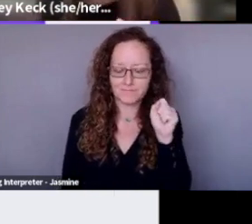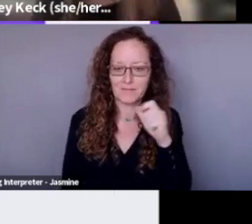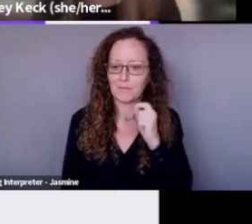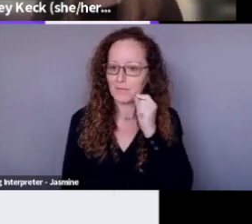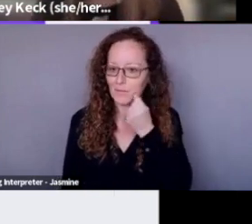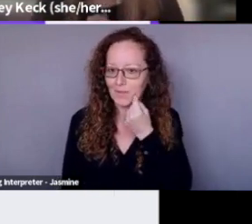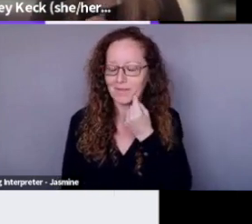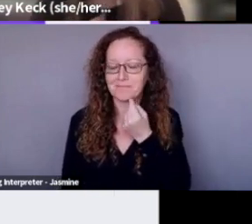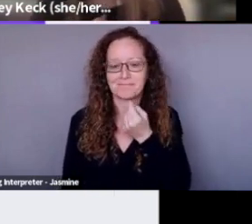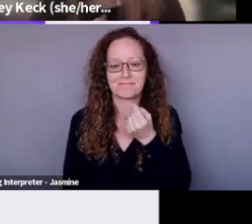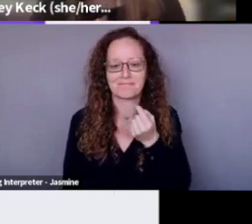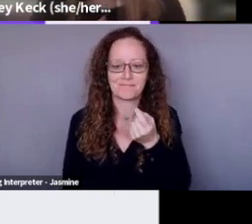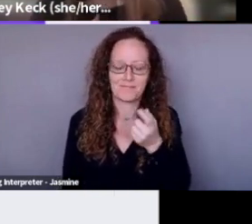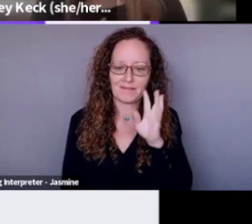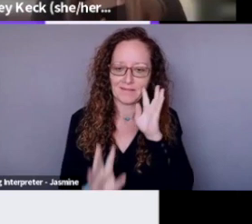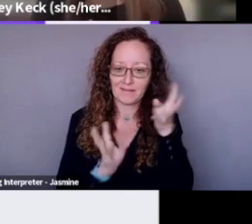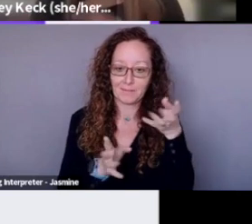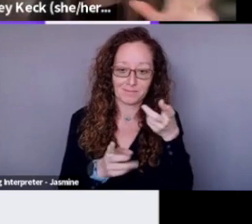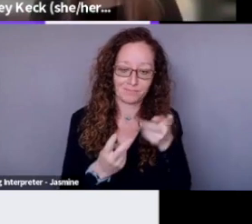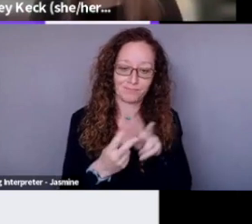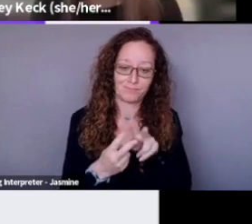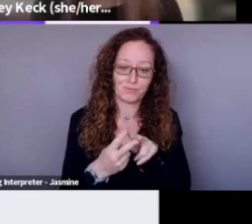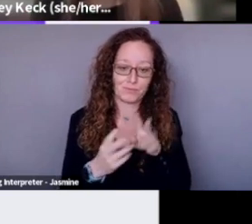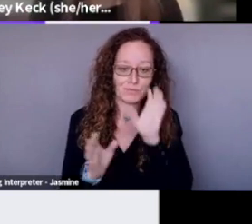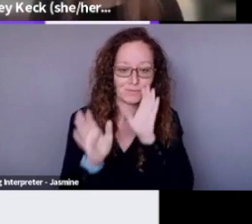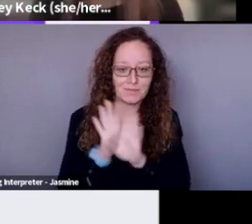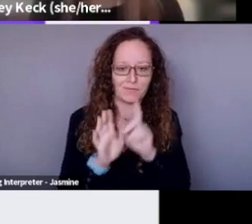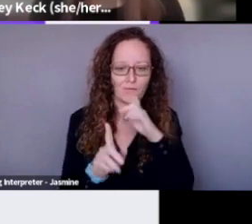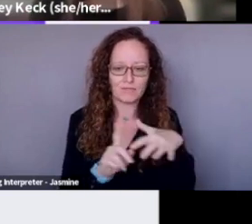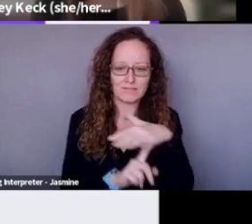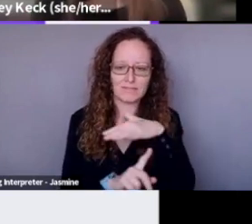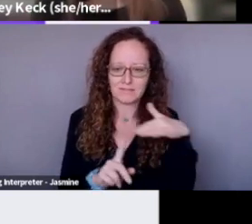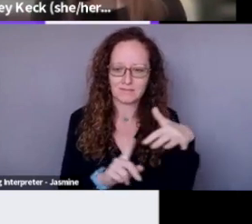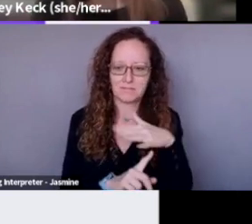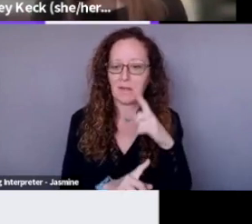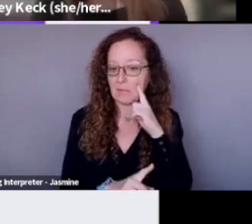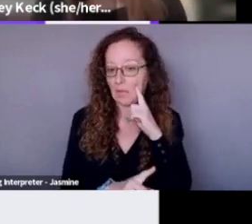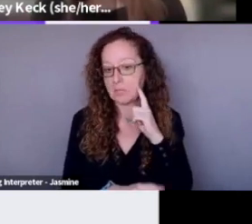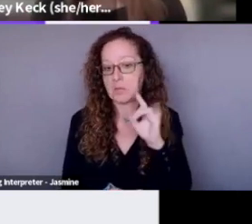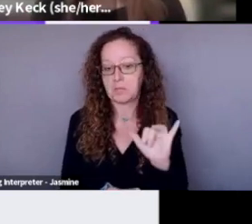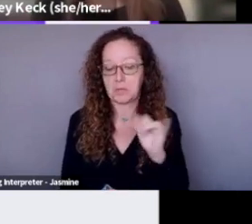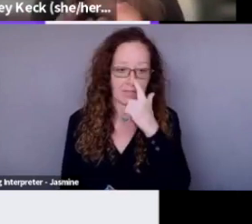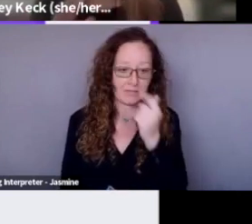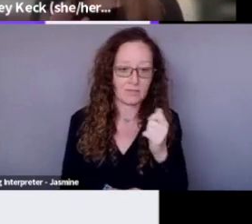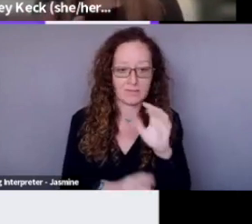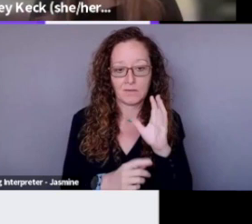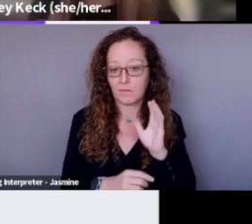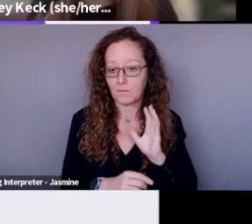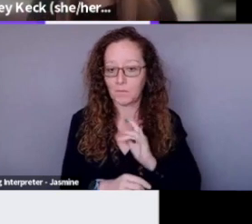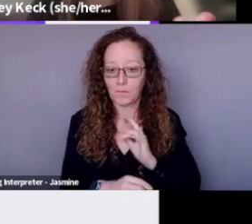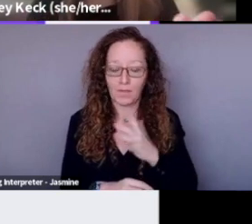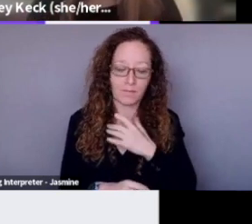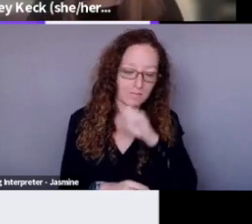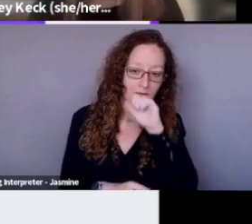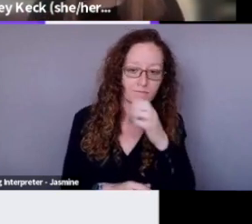So it came up with these two images for kind of the setting that I thought was really interesting and cool, and I loved the colors, and I thought it